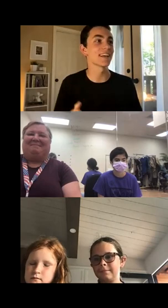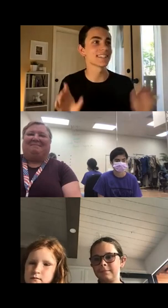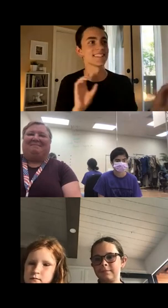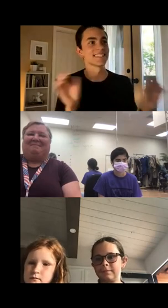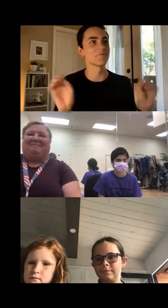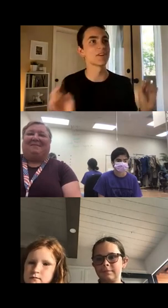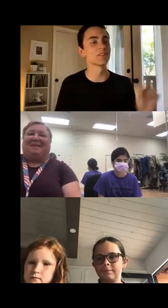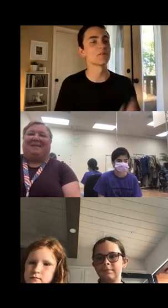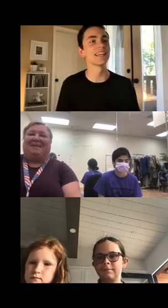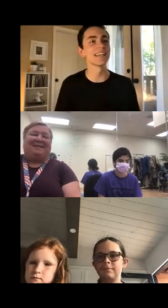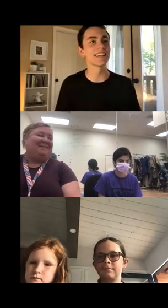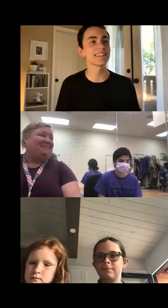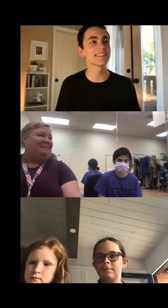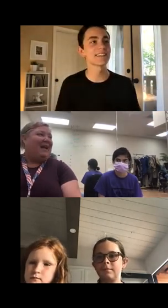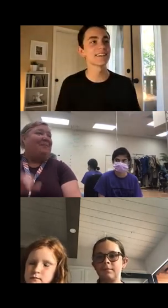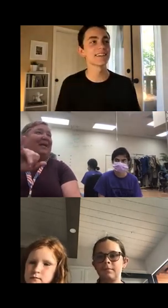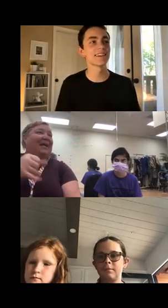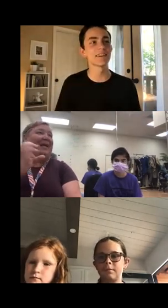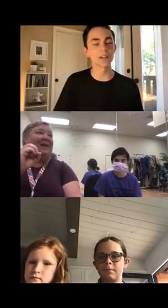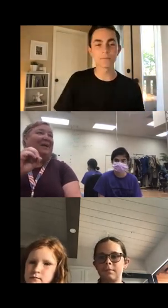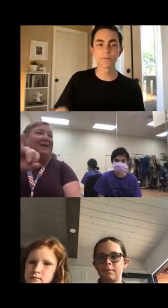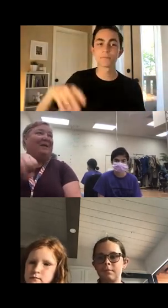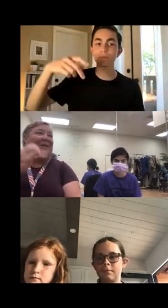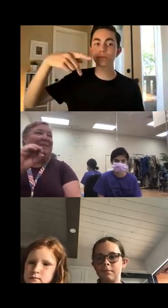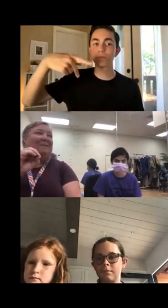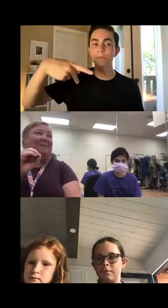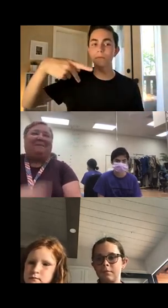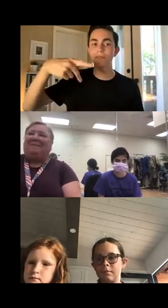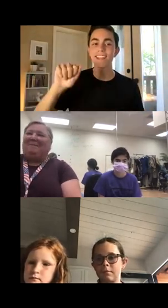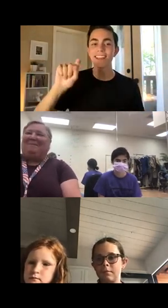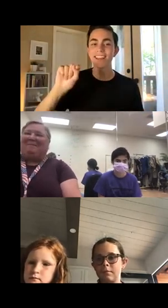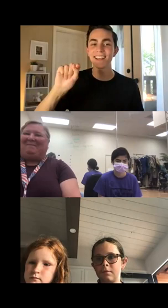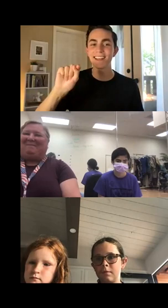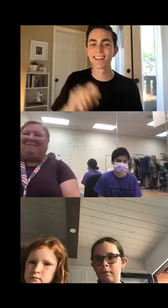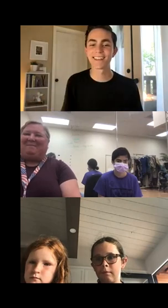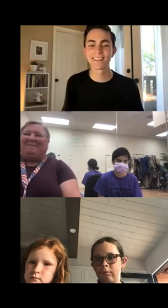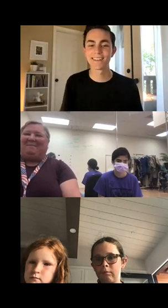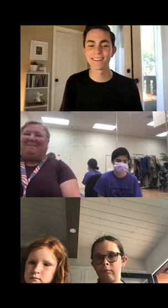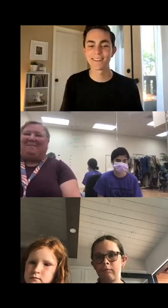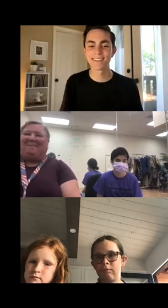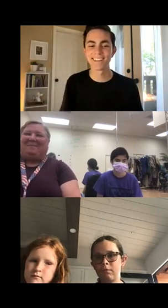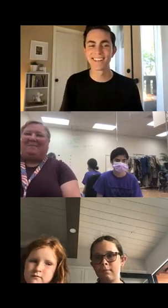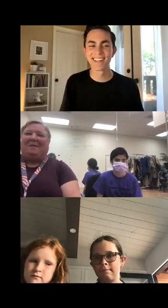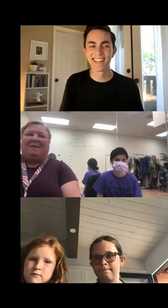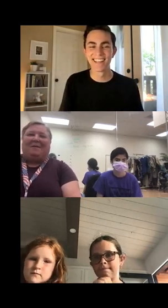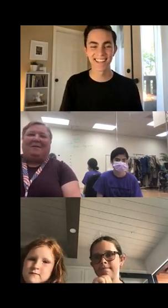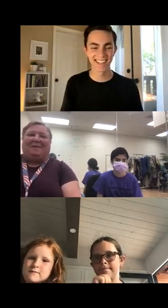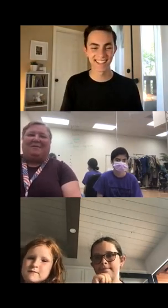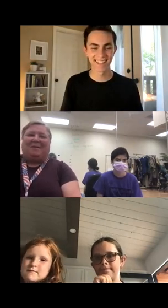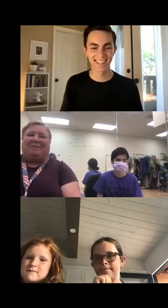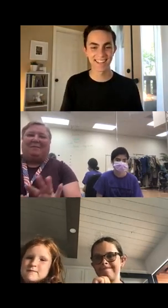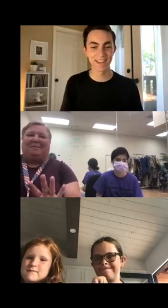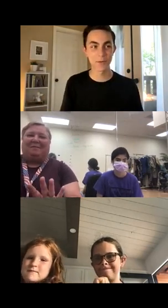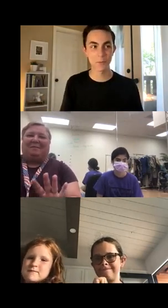you can do fast because it's the same letter at the beginning and end. Okay.